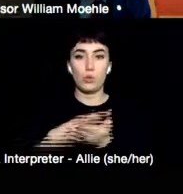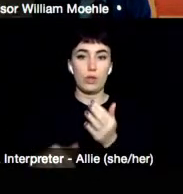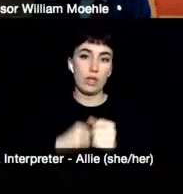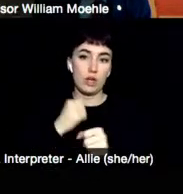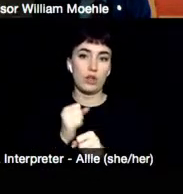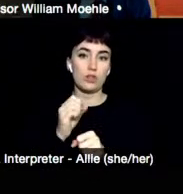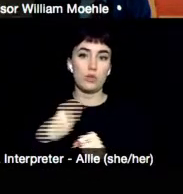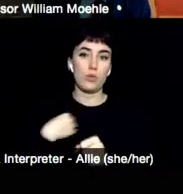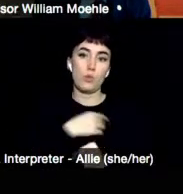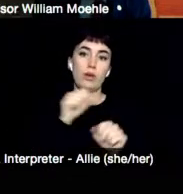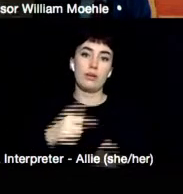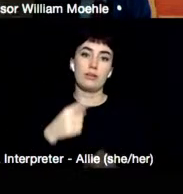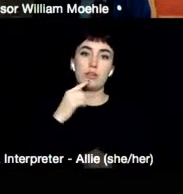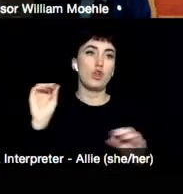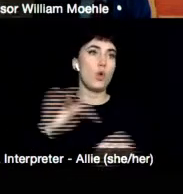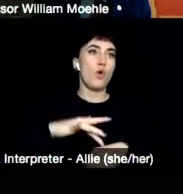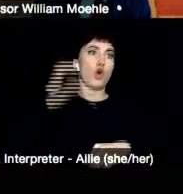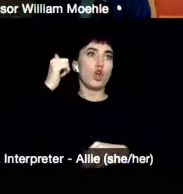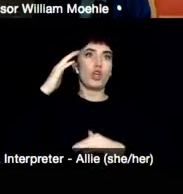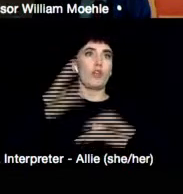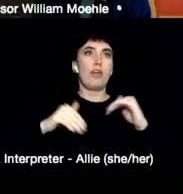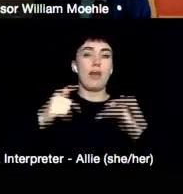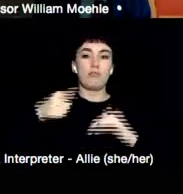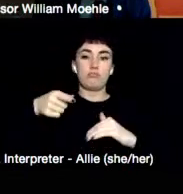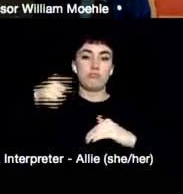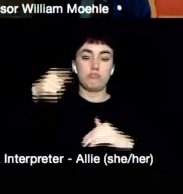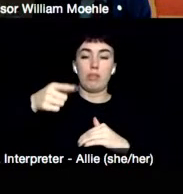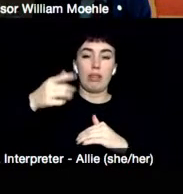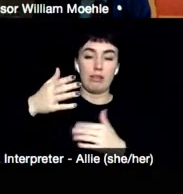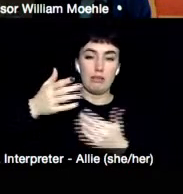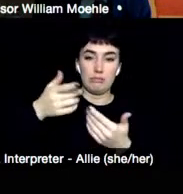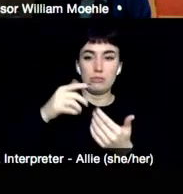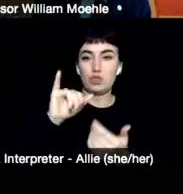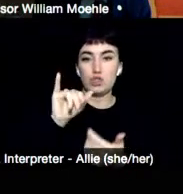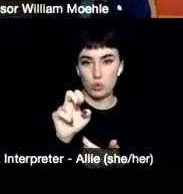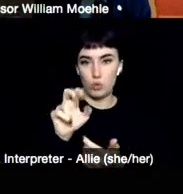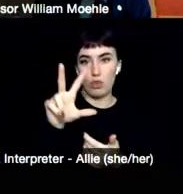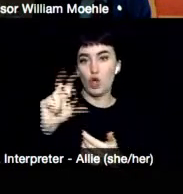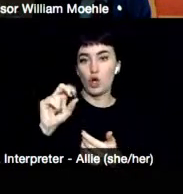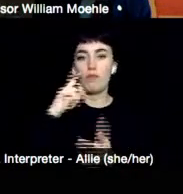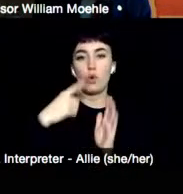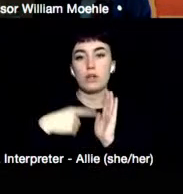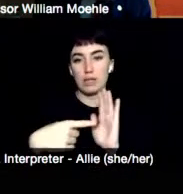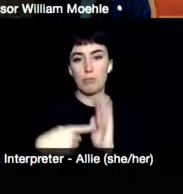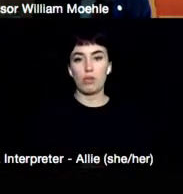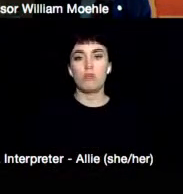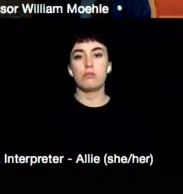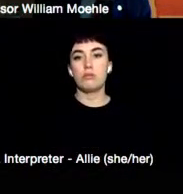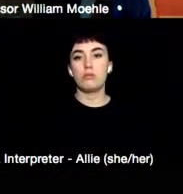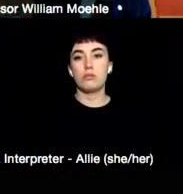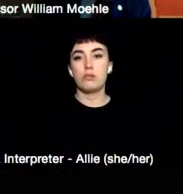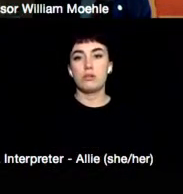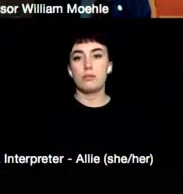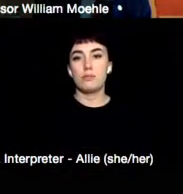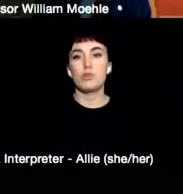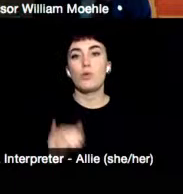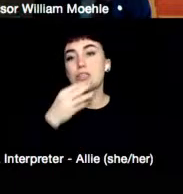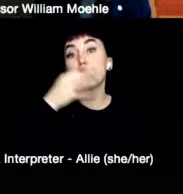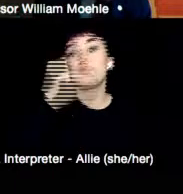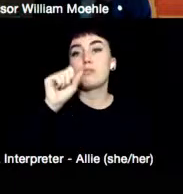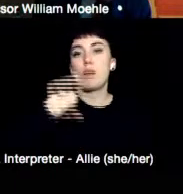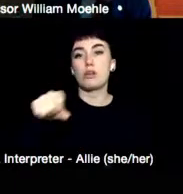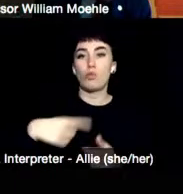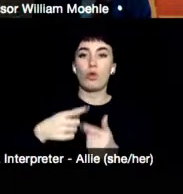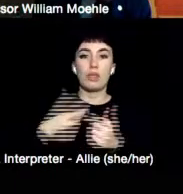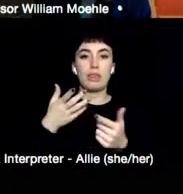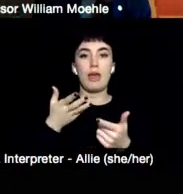So we could say no earlier than June 30th, for example, and then let the path run